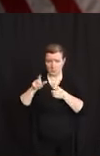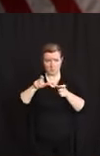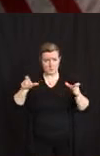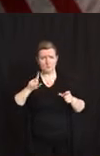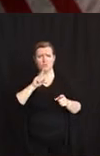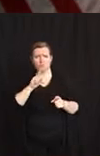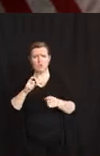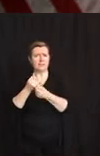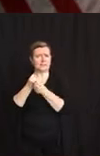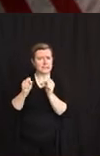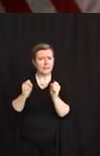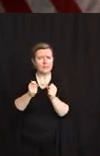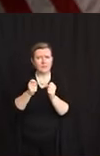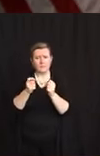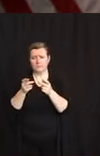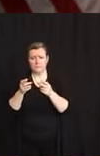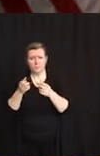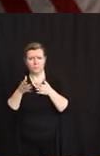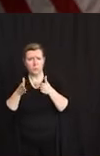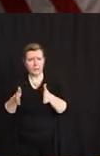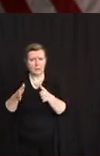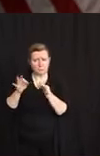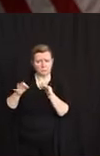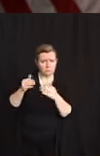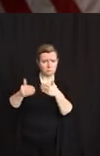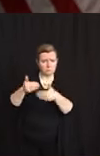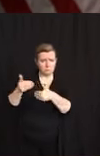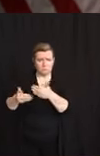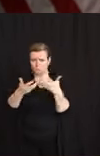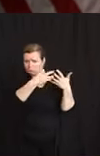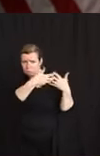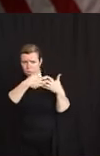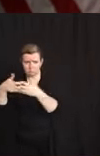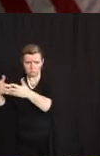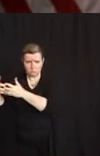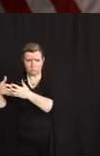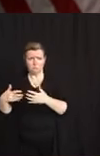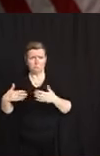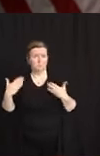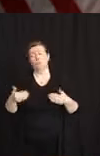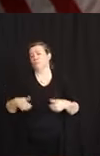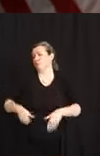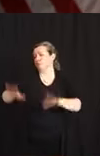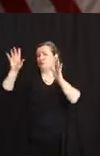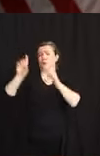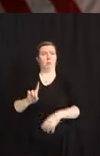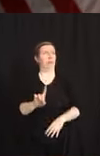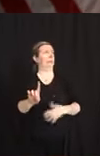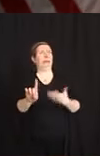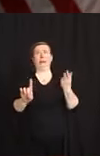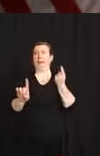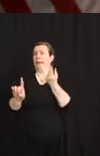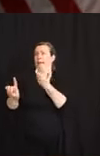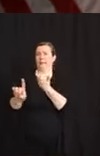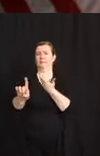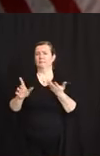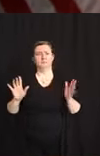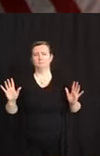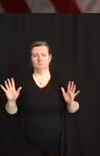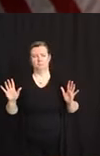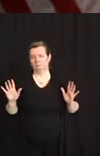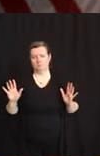is a tragedy. But we've got to make sure we do something like that properly. Please, Nikita. Hi,